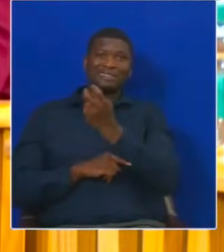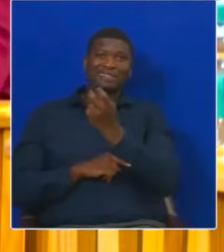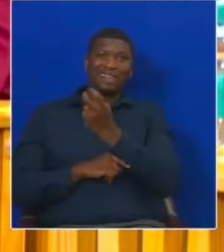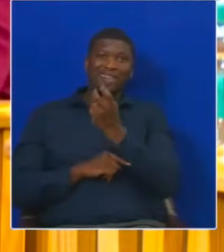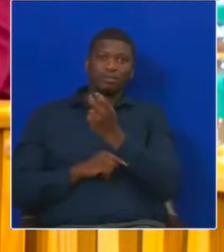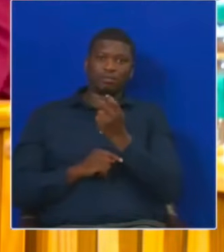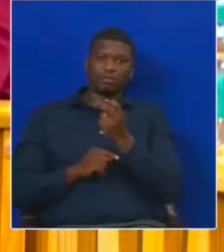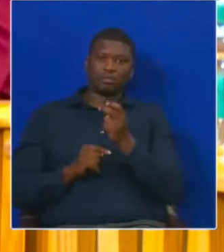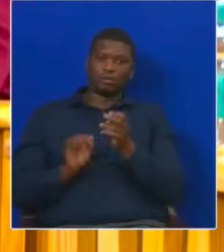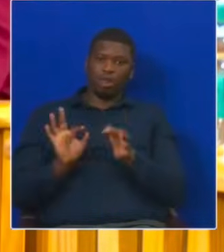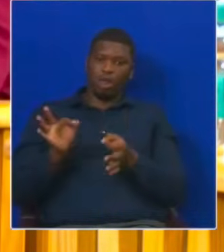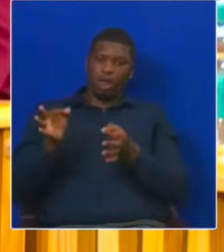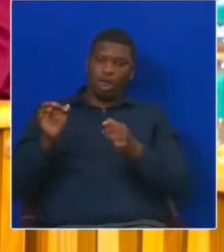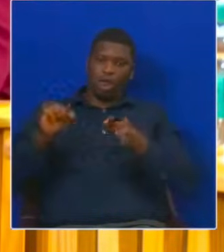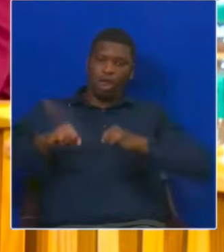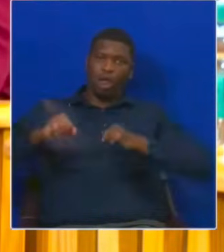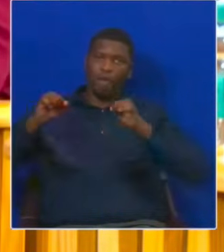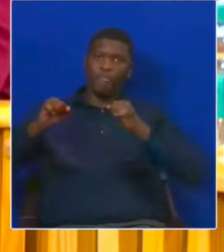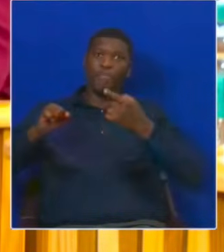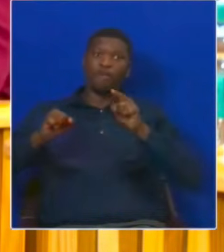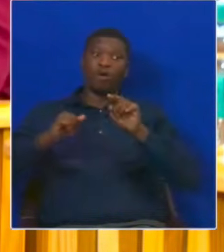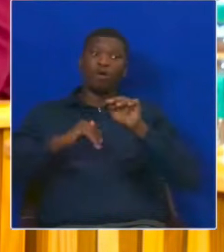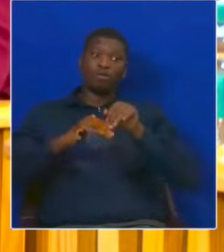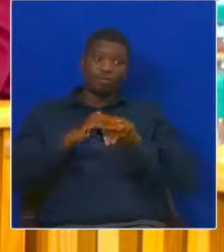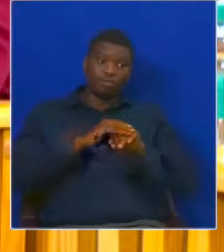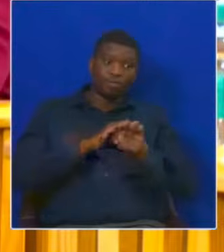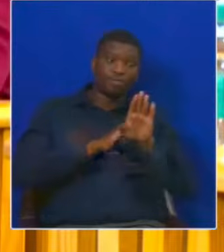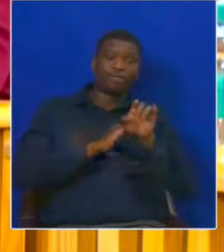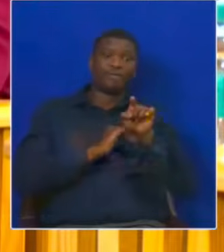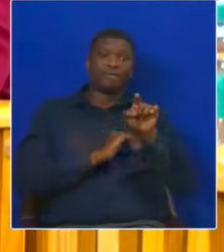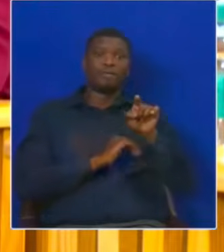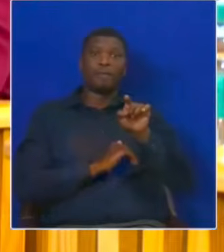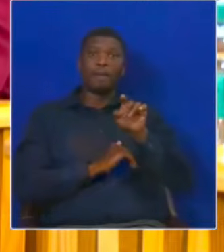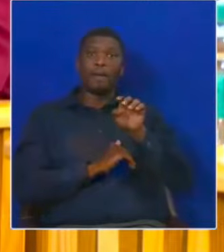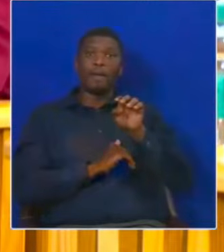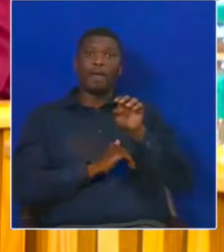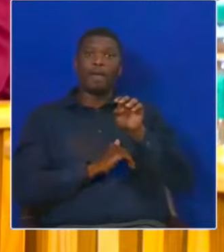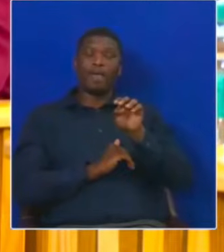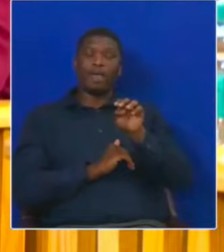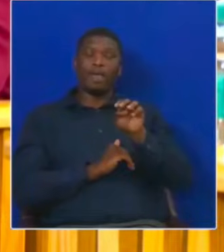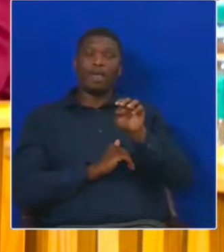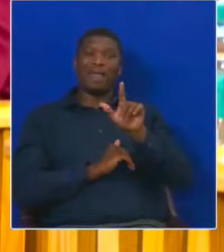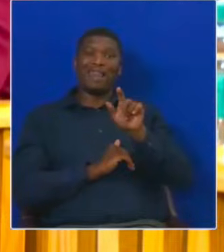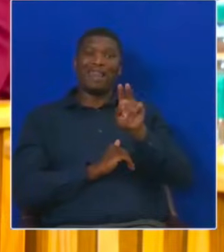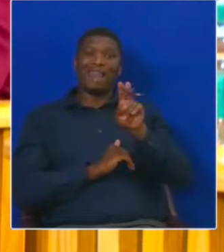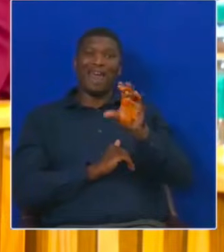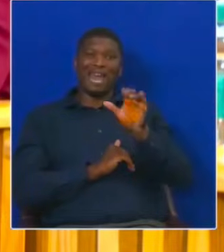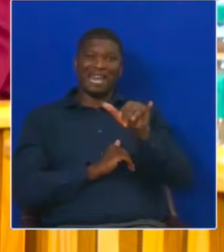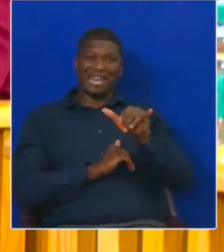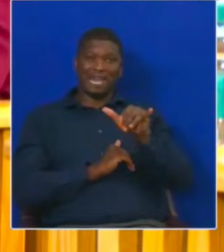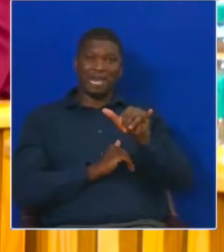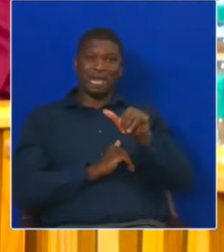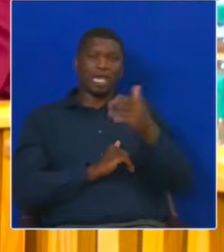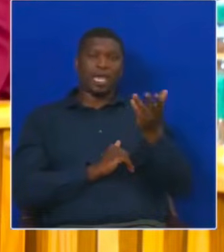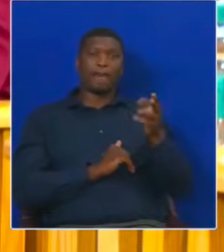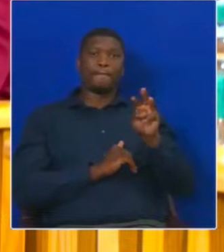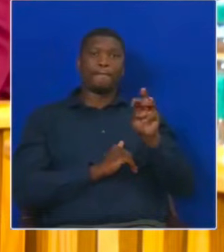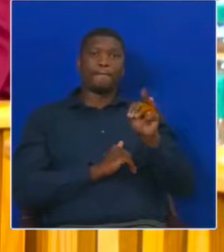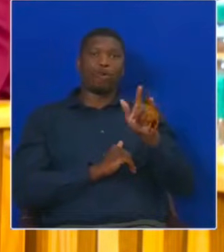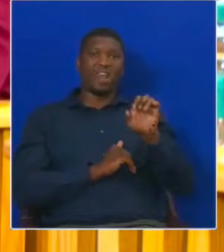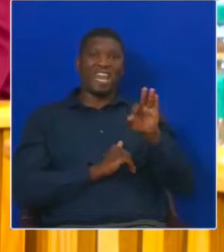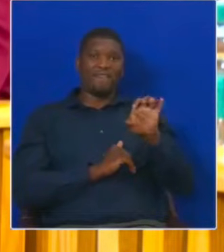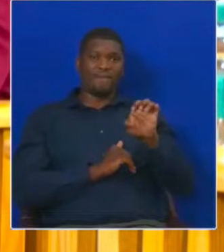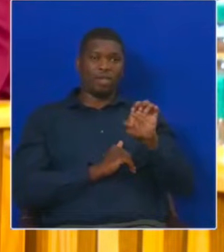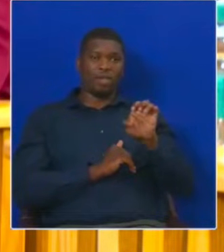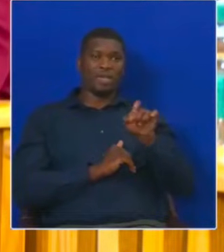Molefe's apartment. Is that correct? that is correct, yes. Thank you, sir. Thank you. And at the tail